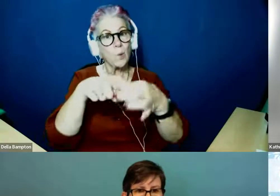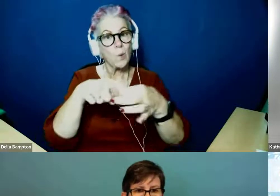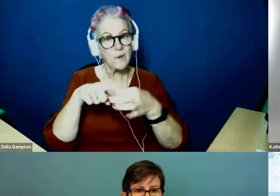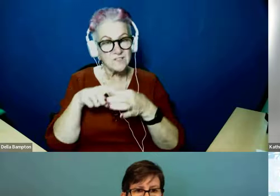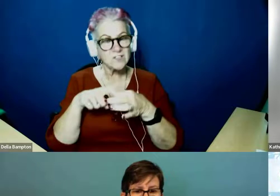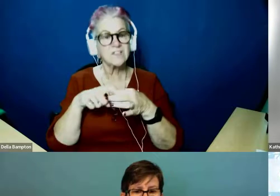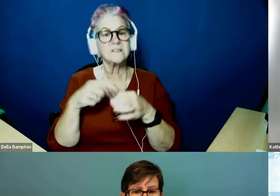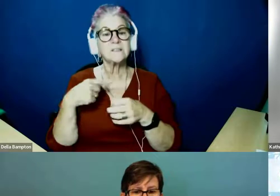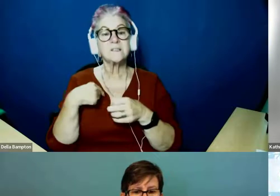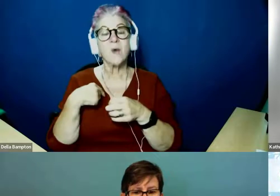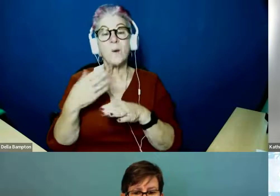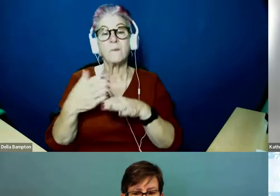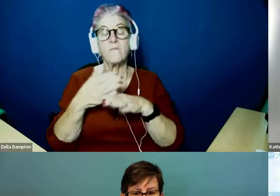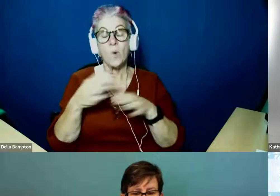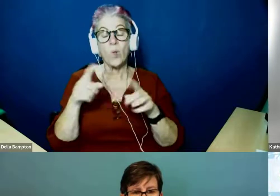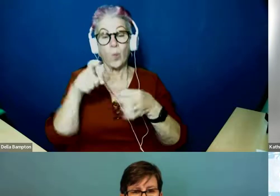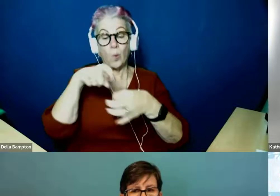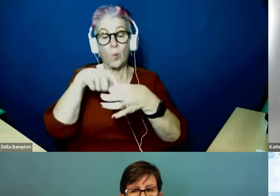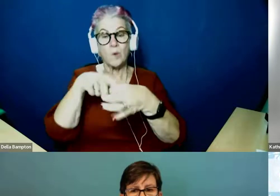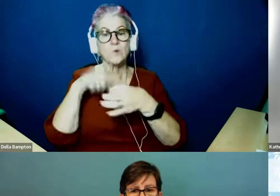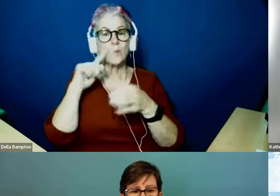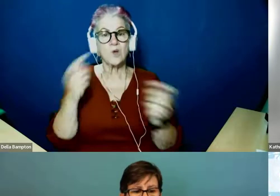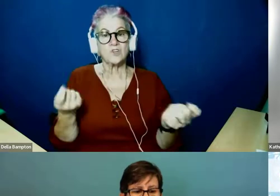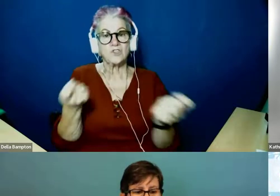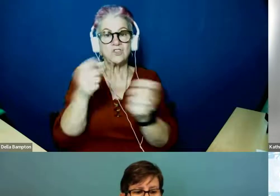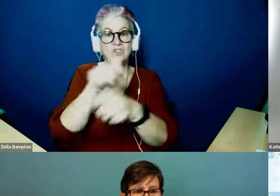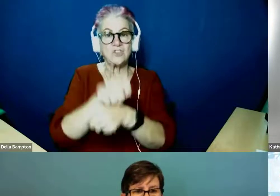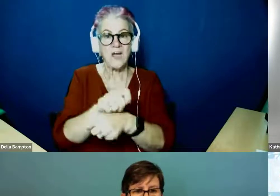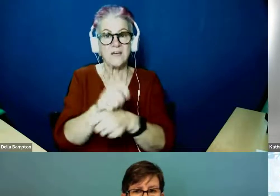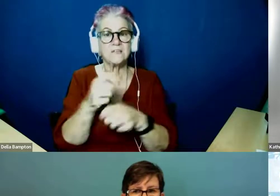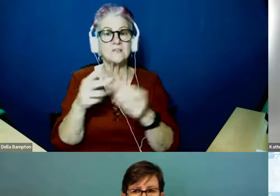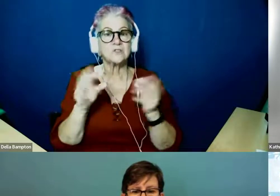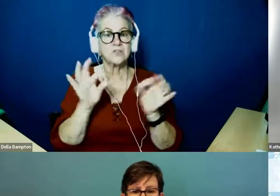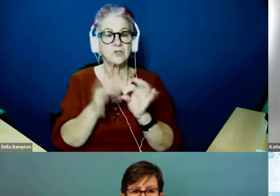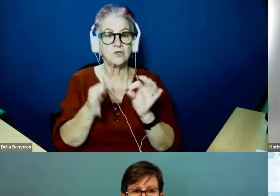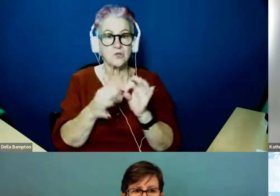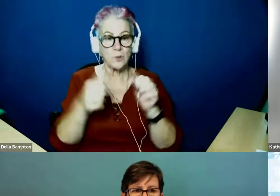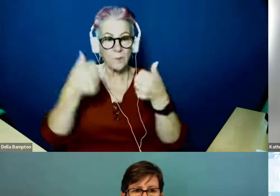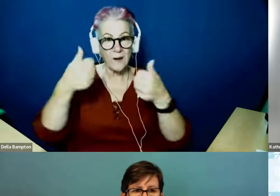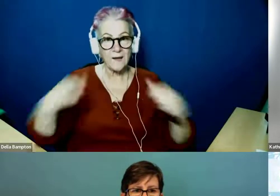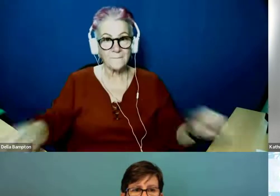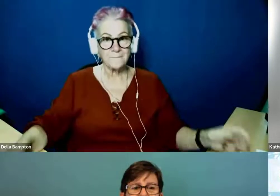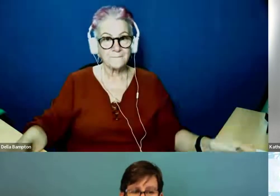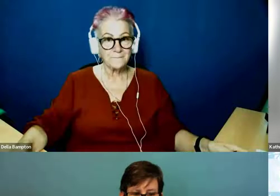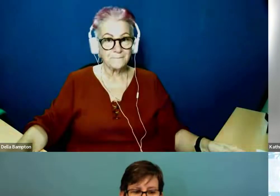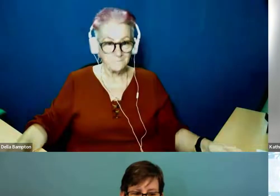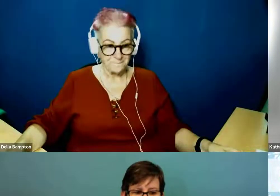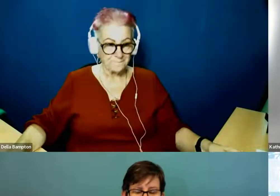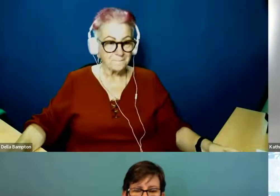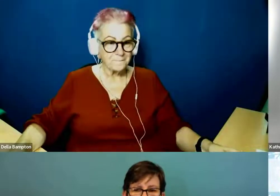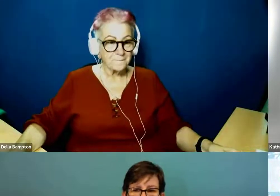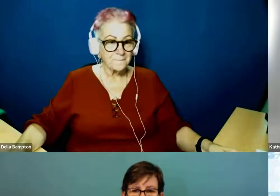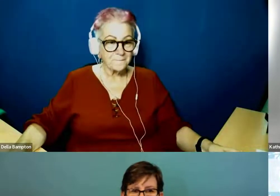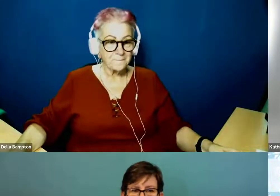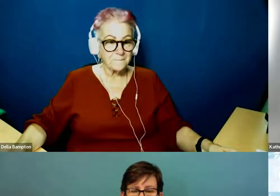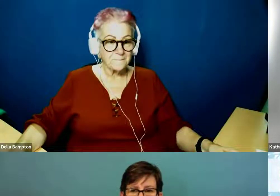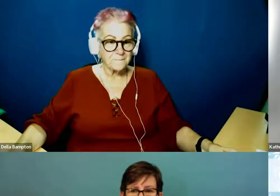so I'm just going to hand to Phoebe for the first one that came through because you took a copy of it.